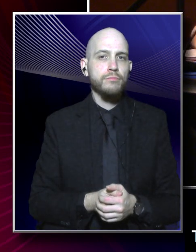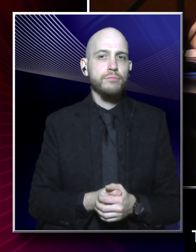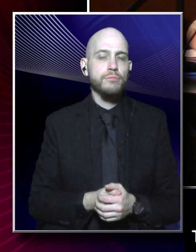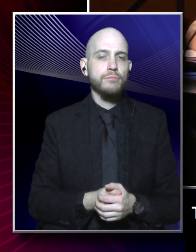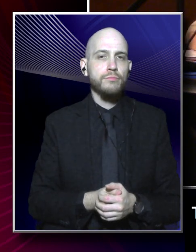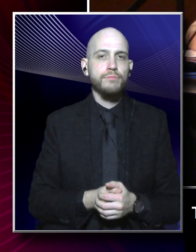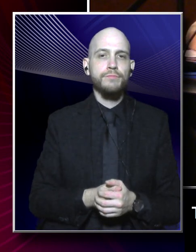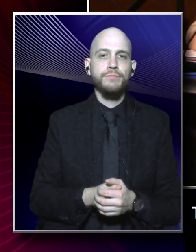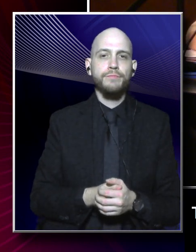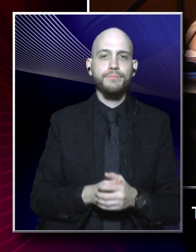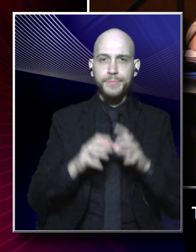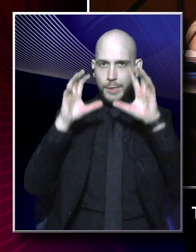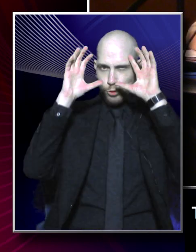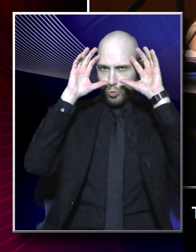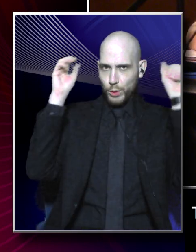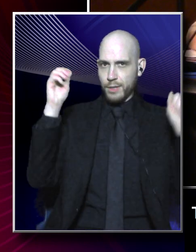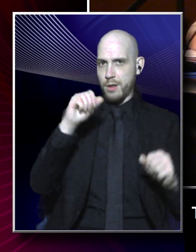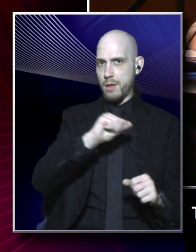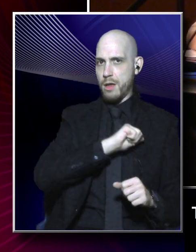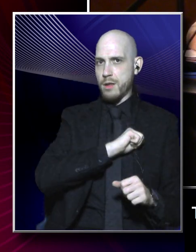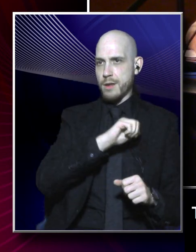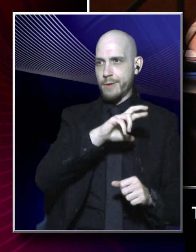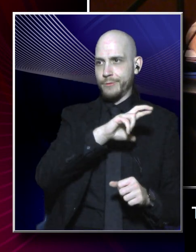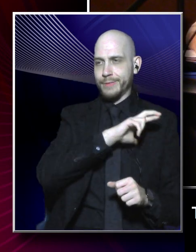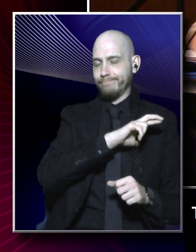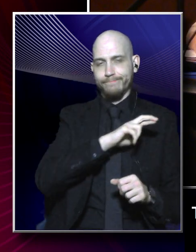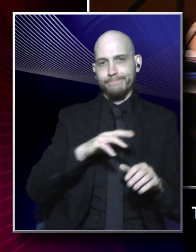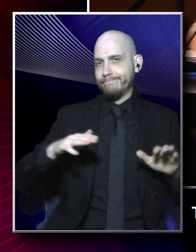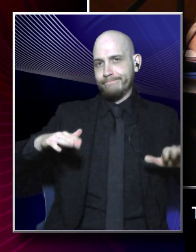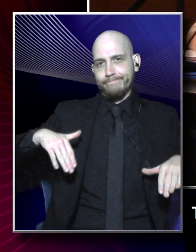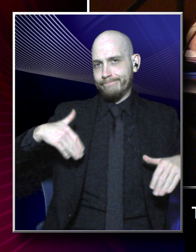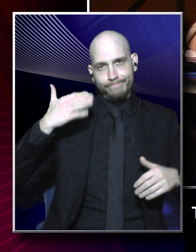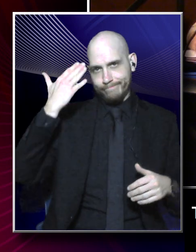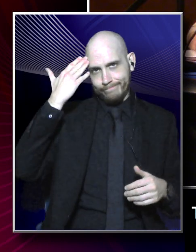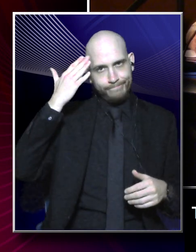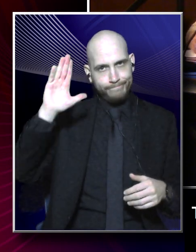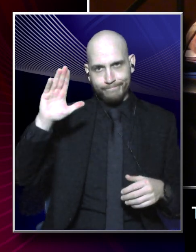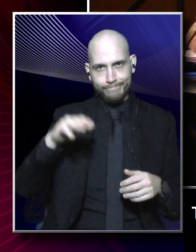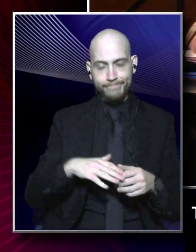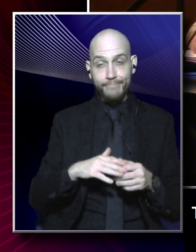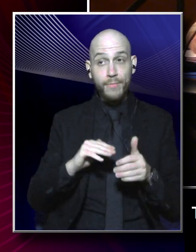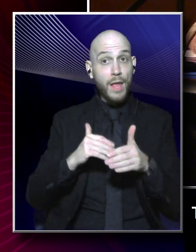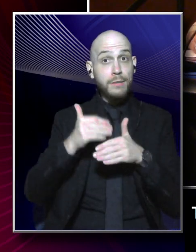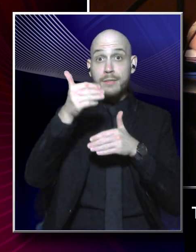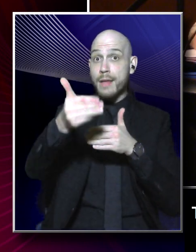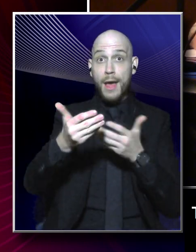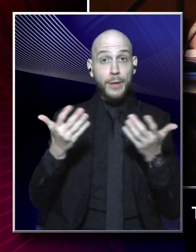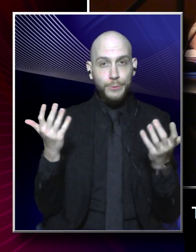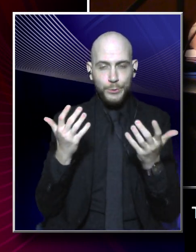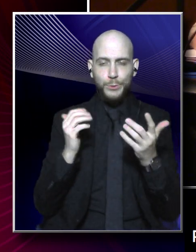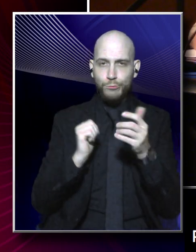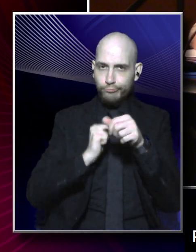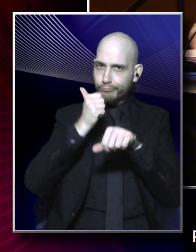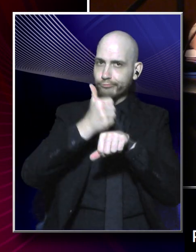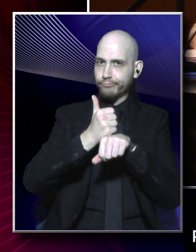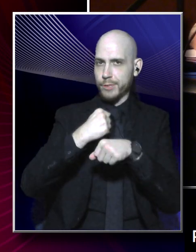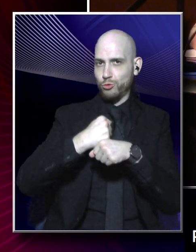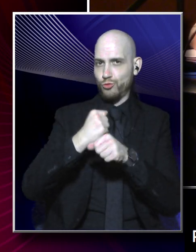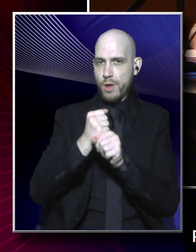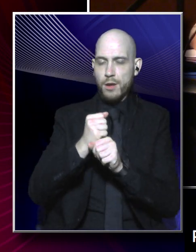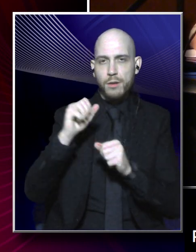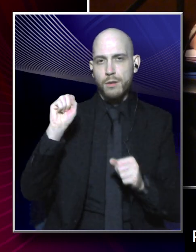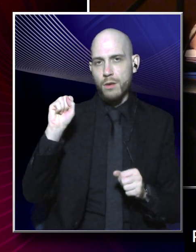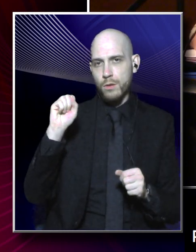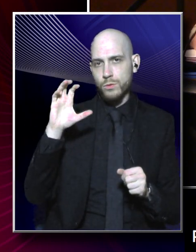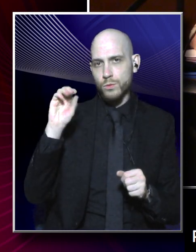I don't know yet. The next step is to put together a scope of work and get that into